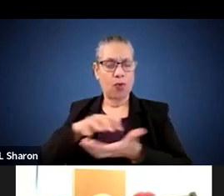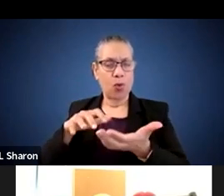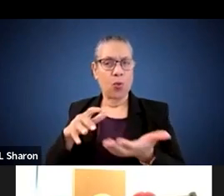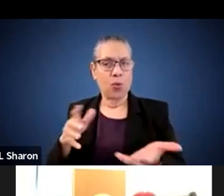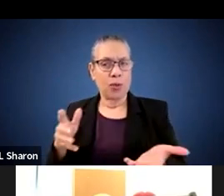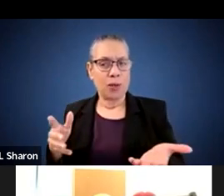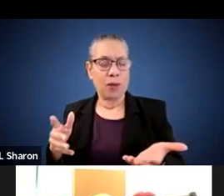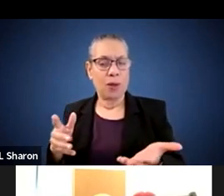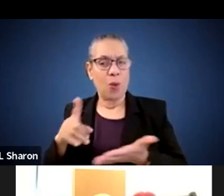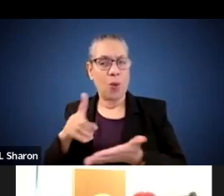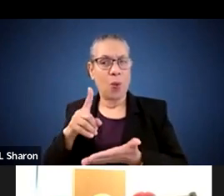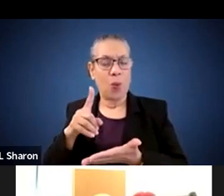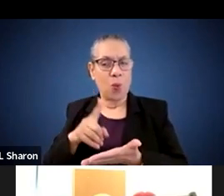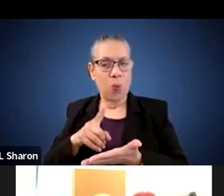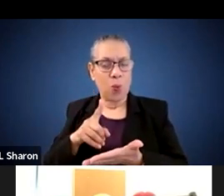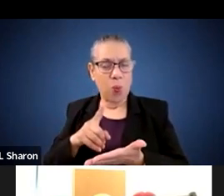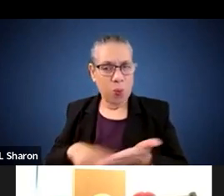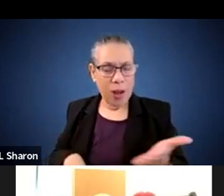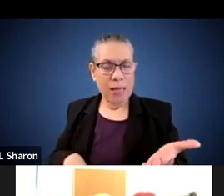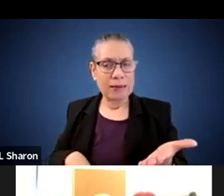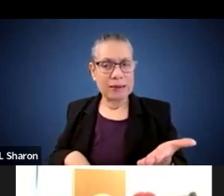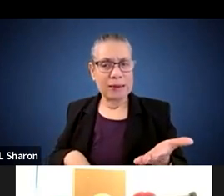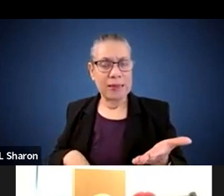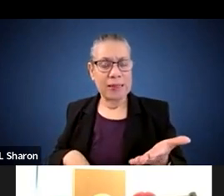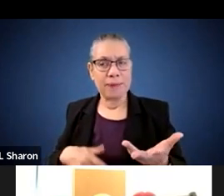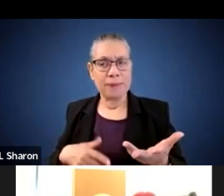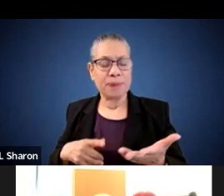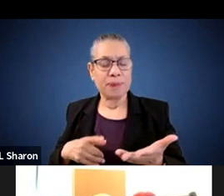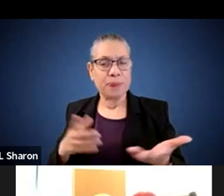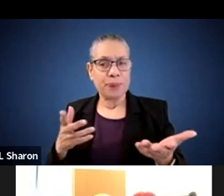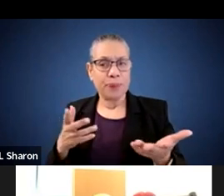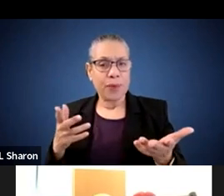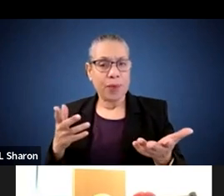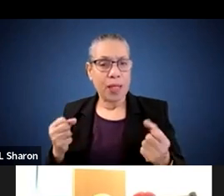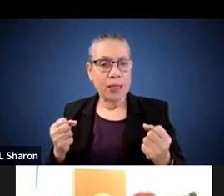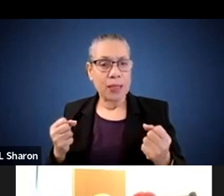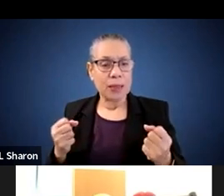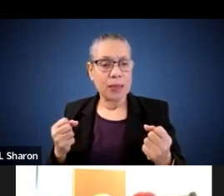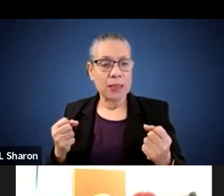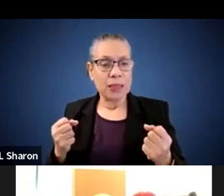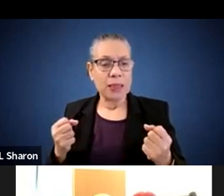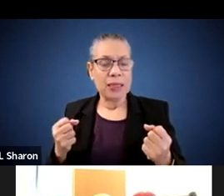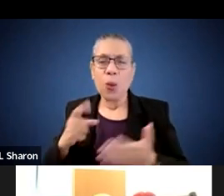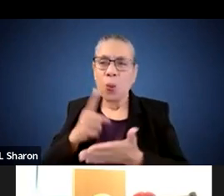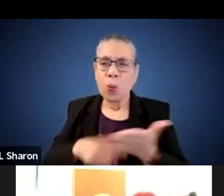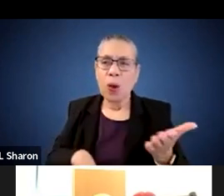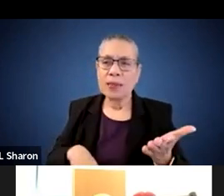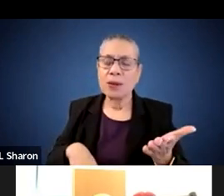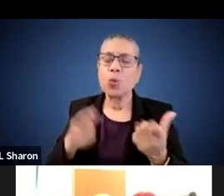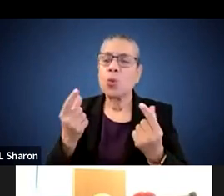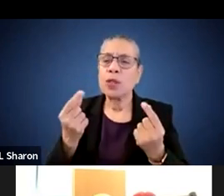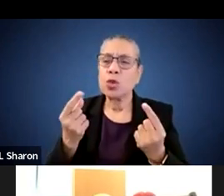exactly is um what exactly is being